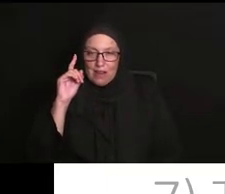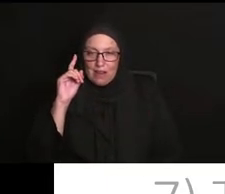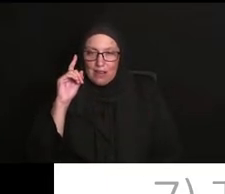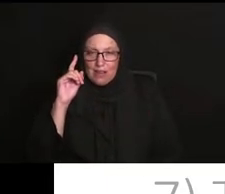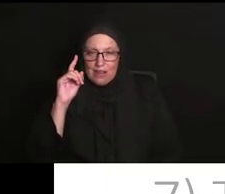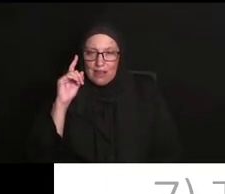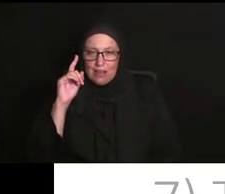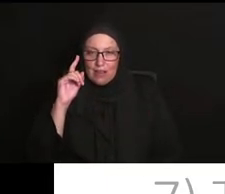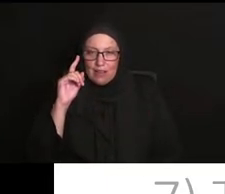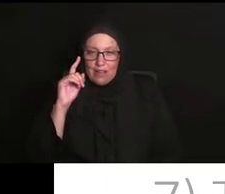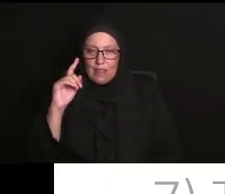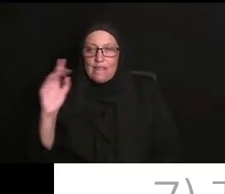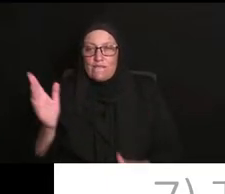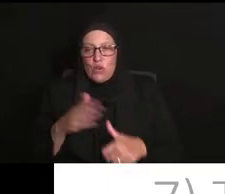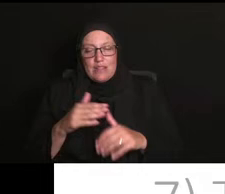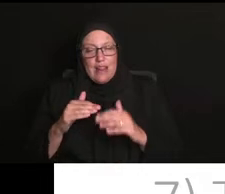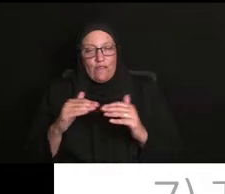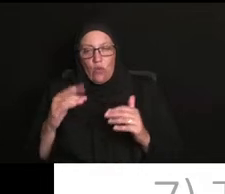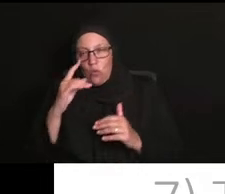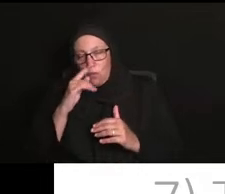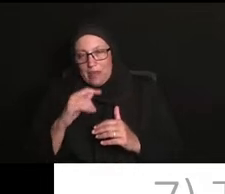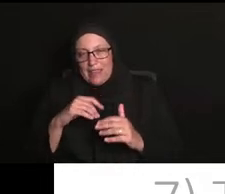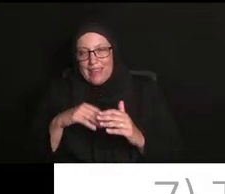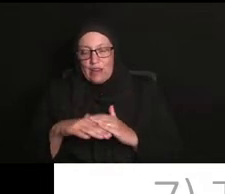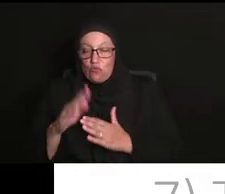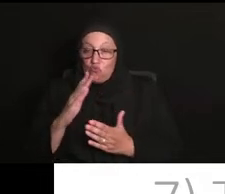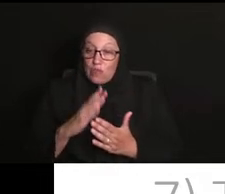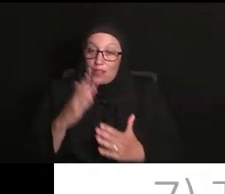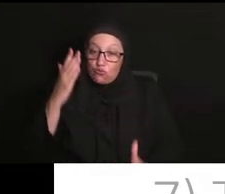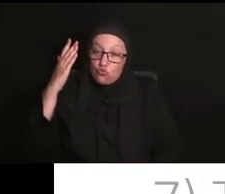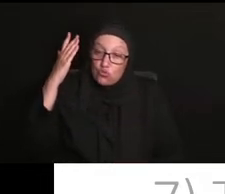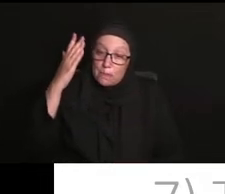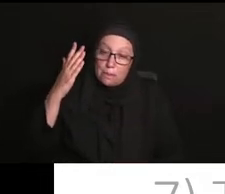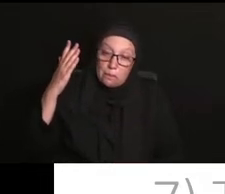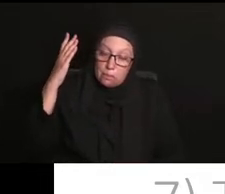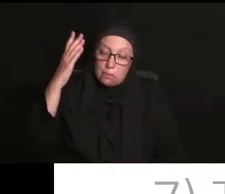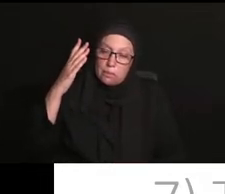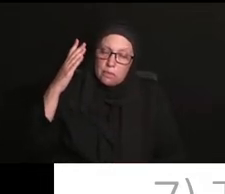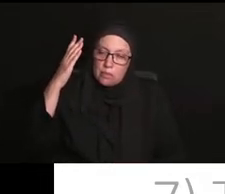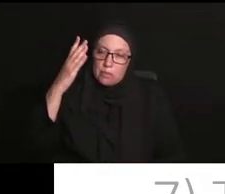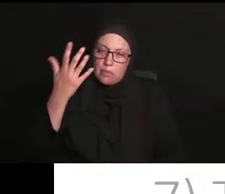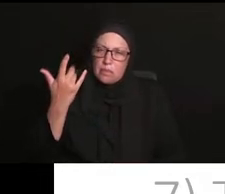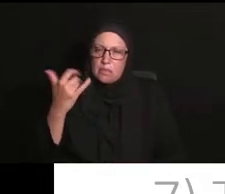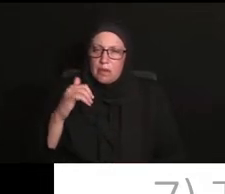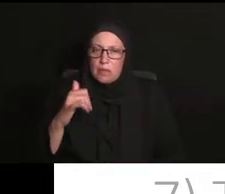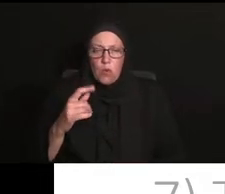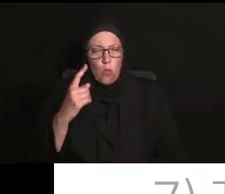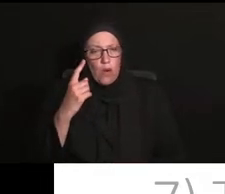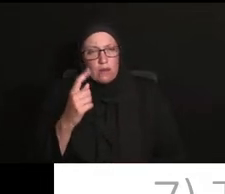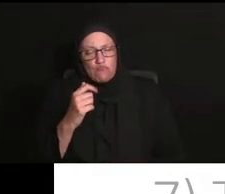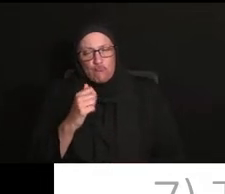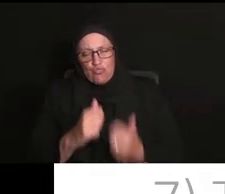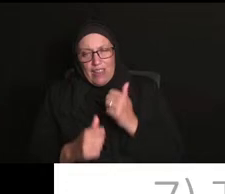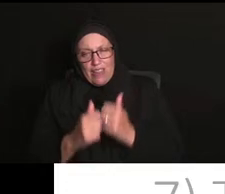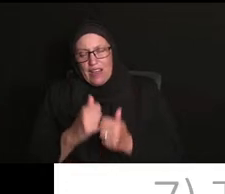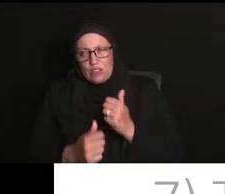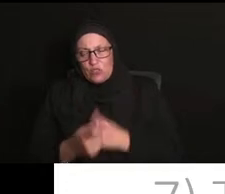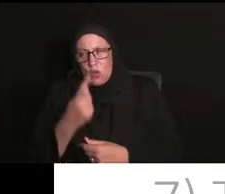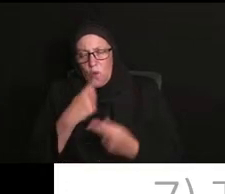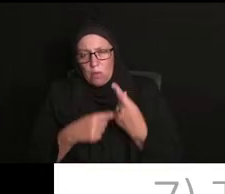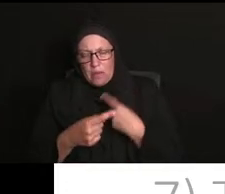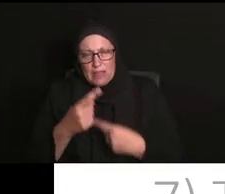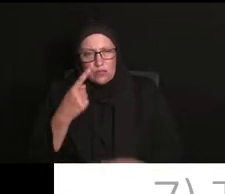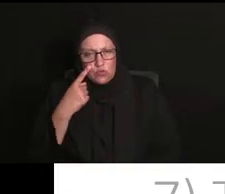the first level of that could be in a real dream. For example, one of the brothers, he was telling me that he saw a